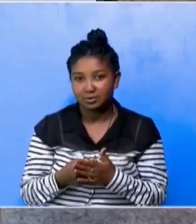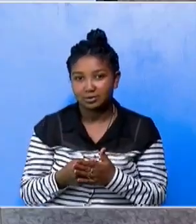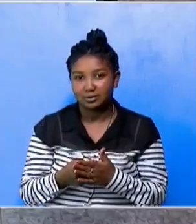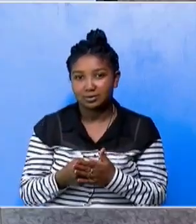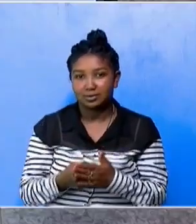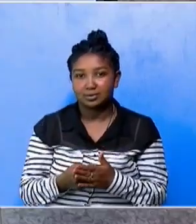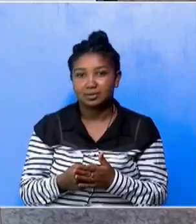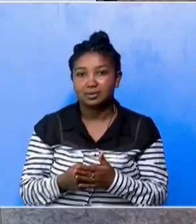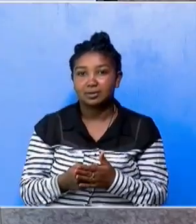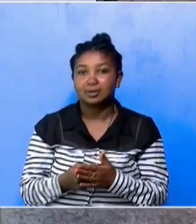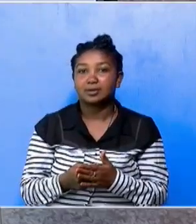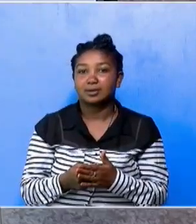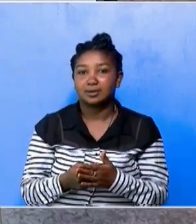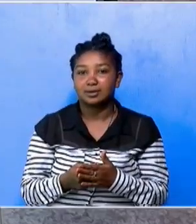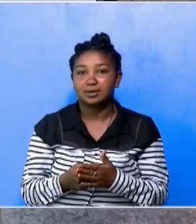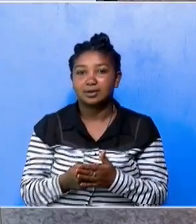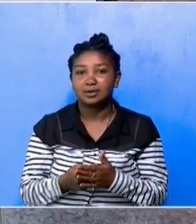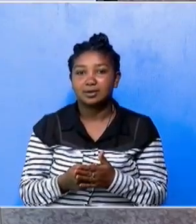what?